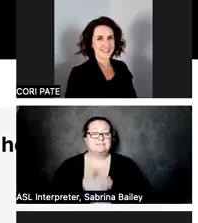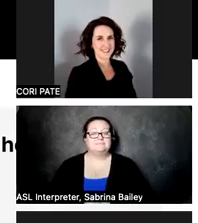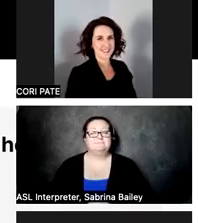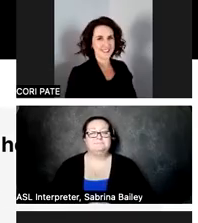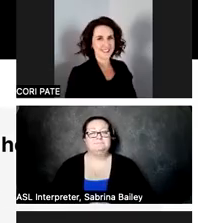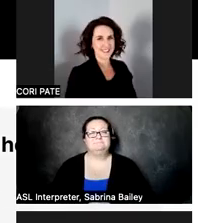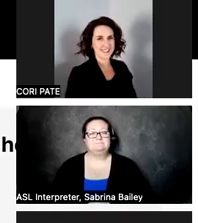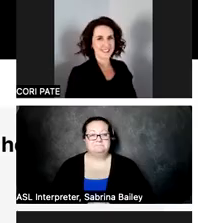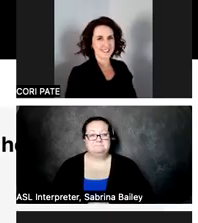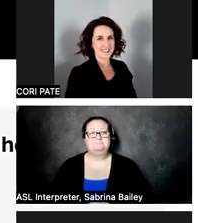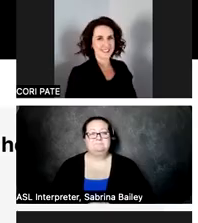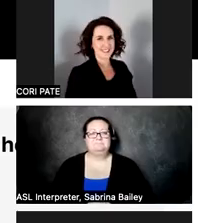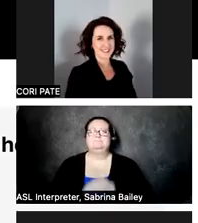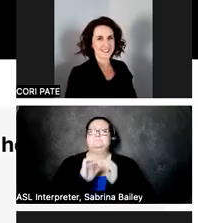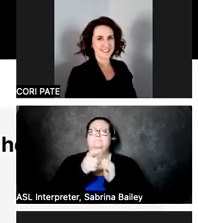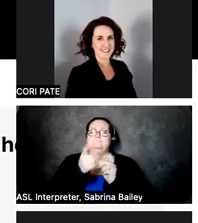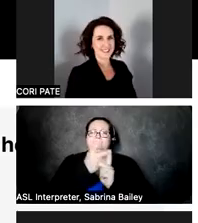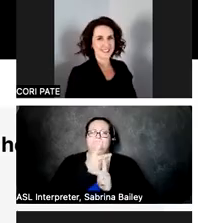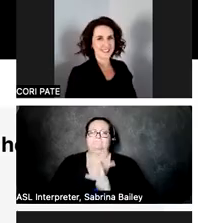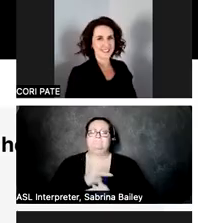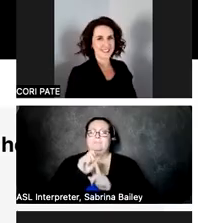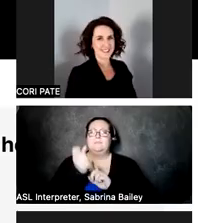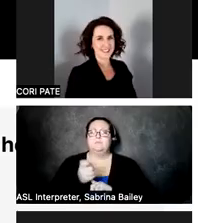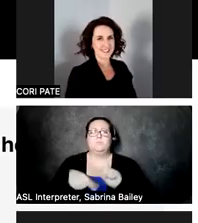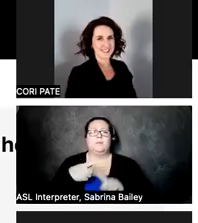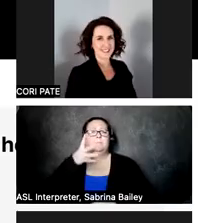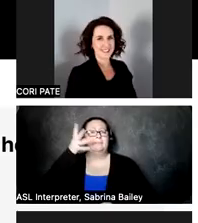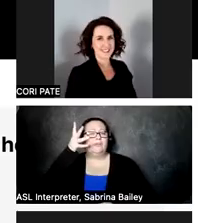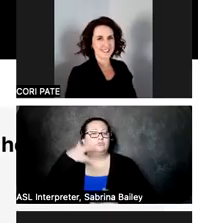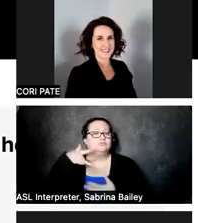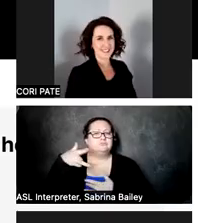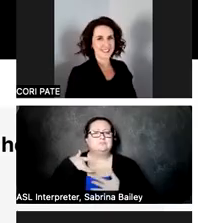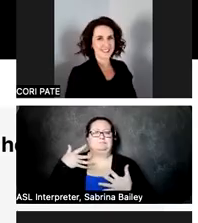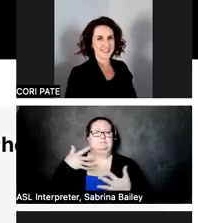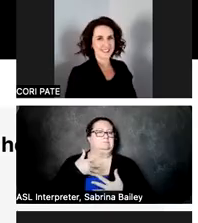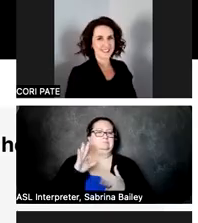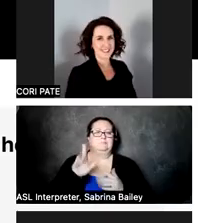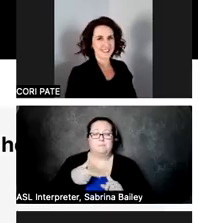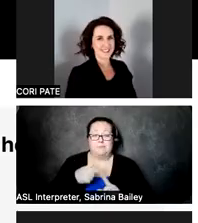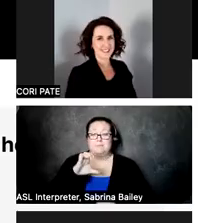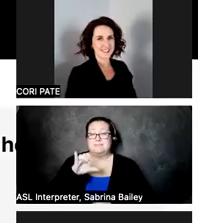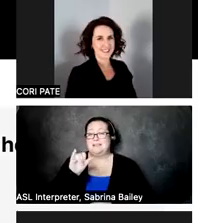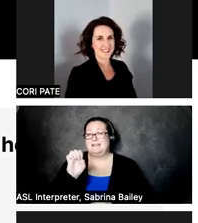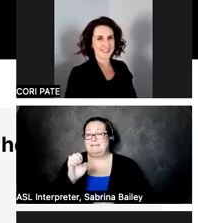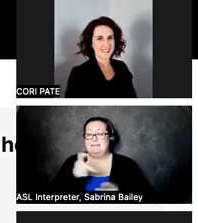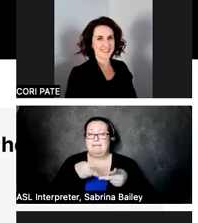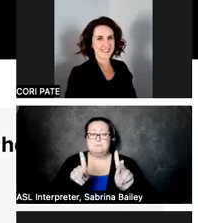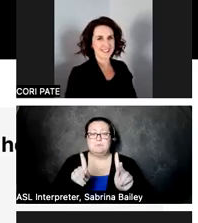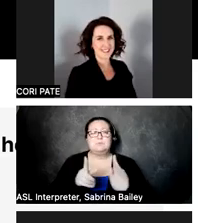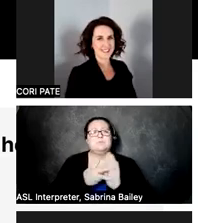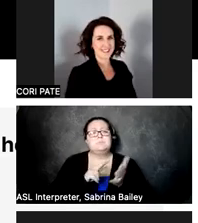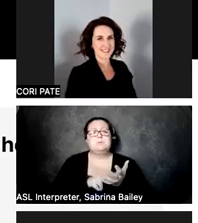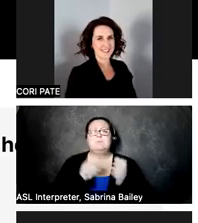All right. So how do you navigate situations where parents have concerns or hesitations about CIE opportunities? So,